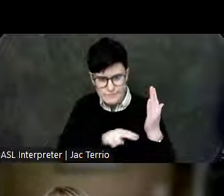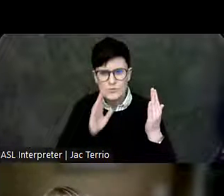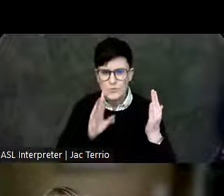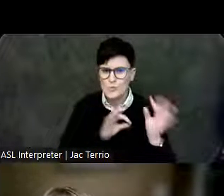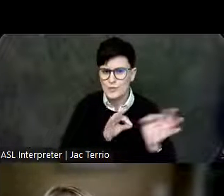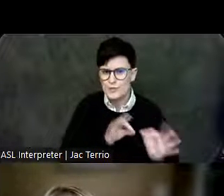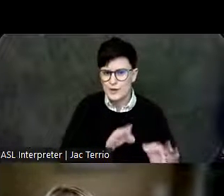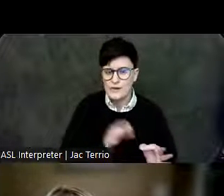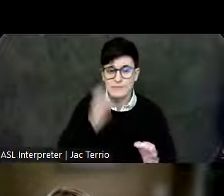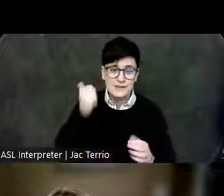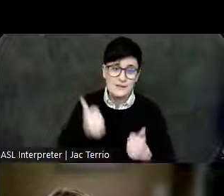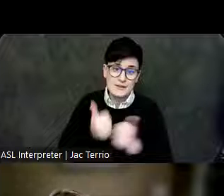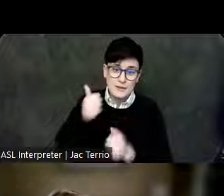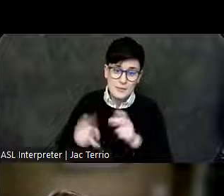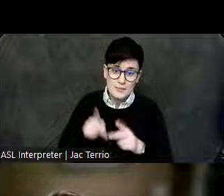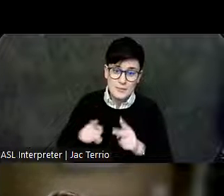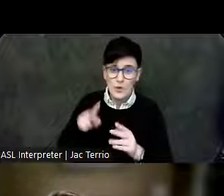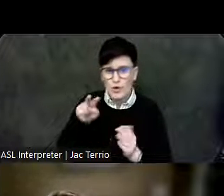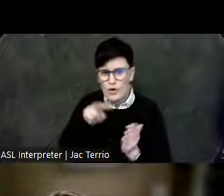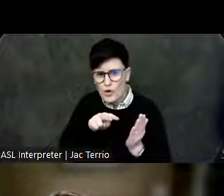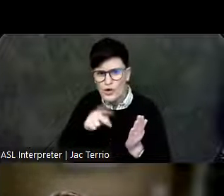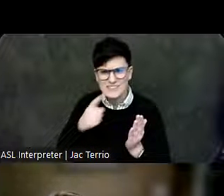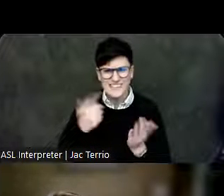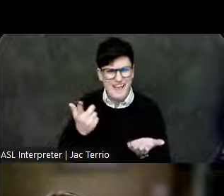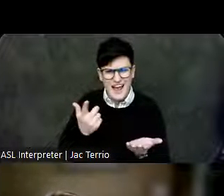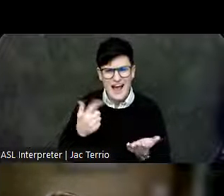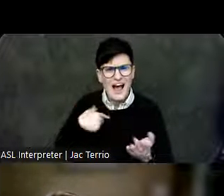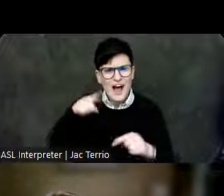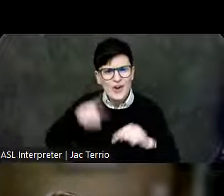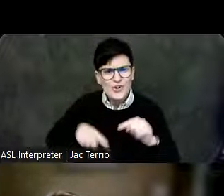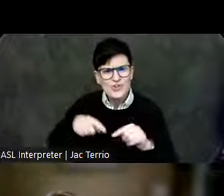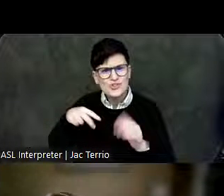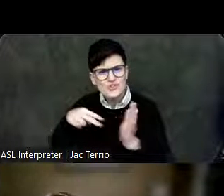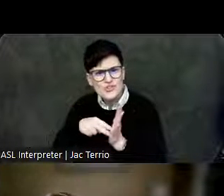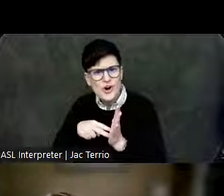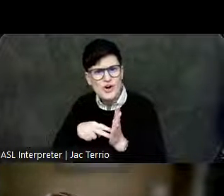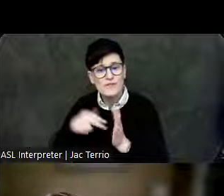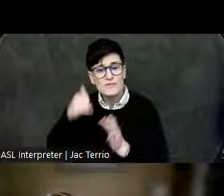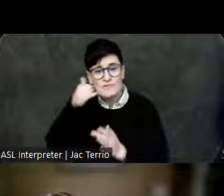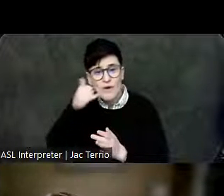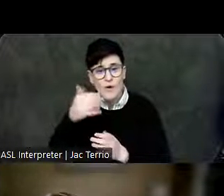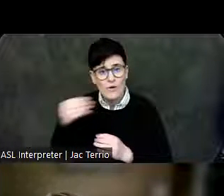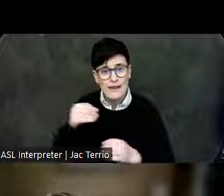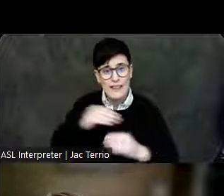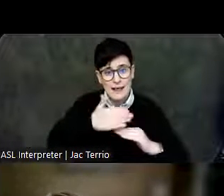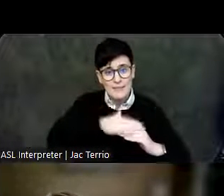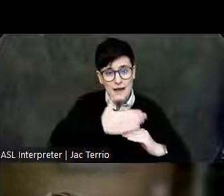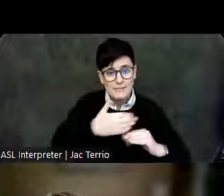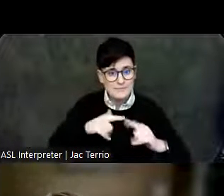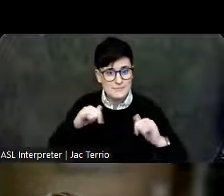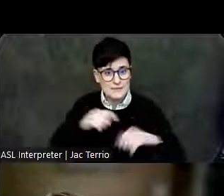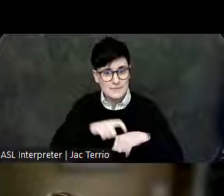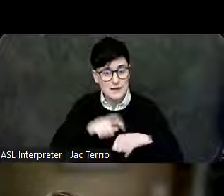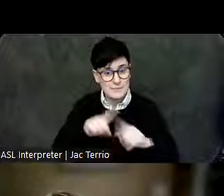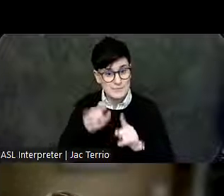people are looking and they'll say, oh, I couldn't charge my phone and my laptop at the same time. Mhm. But if you're looking to plug in a, G-tube